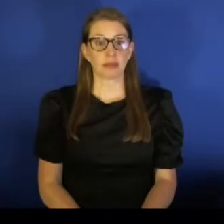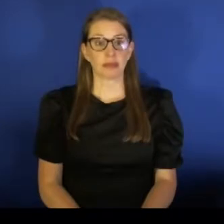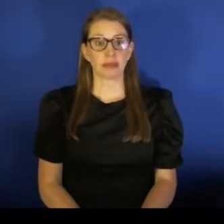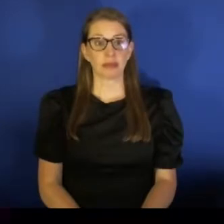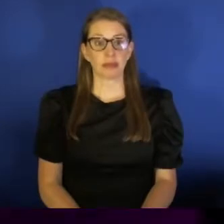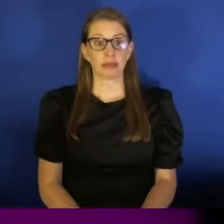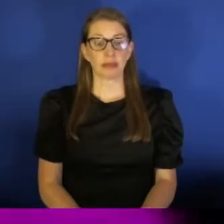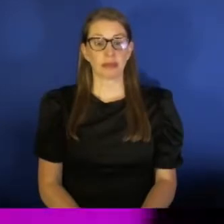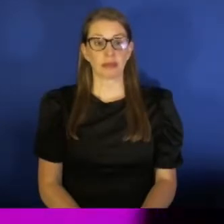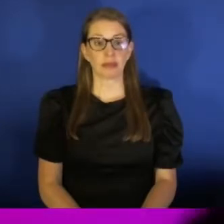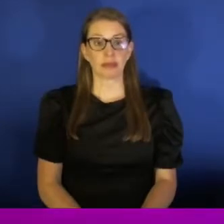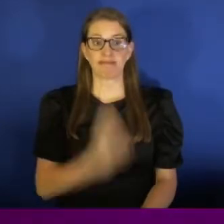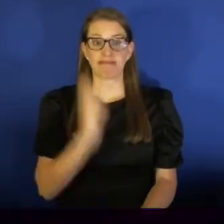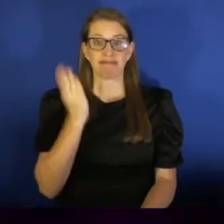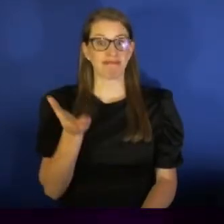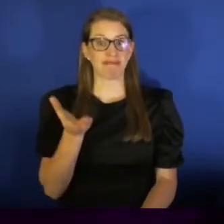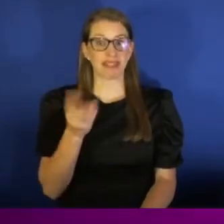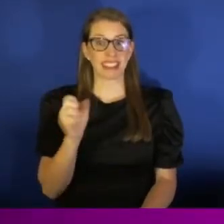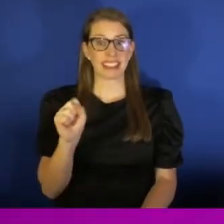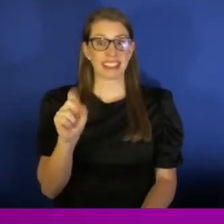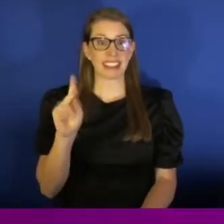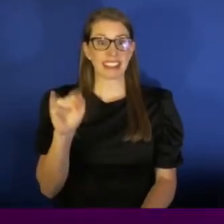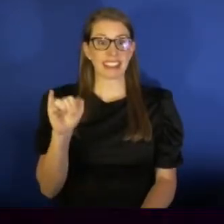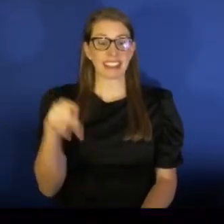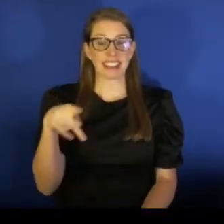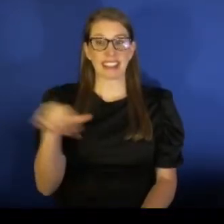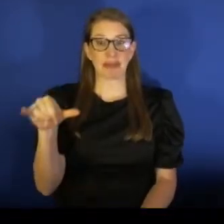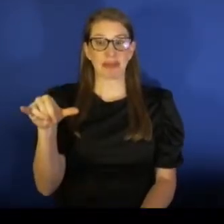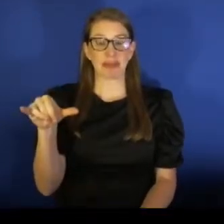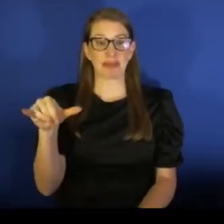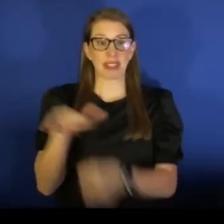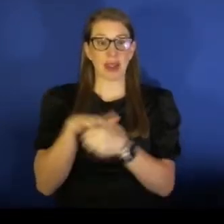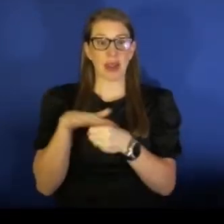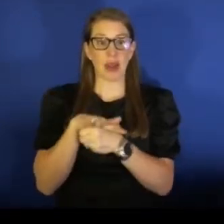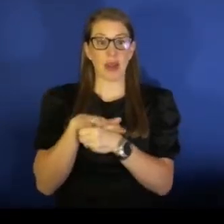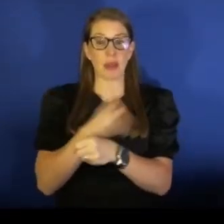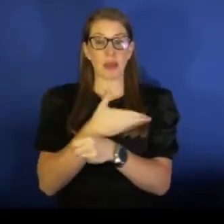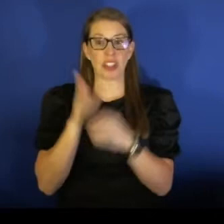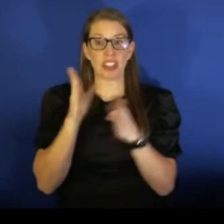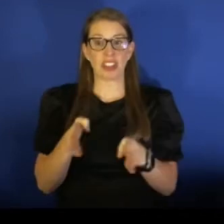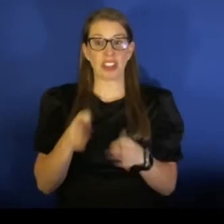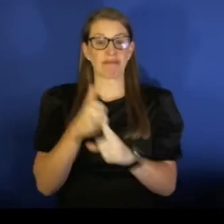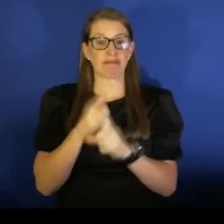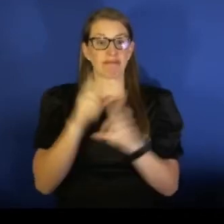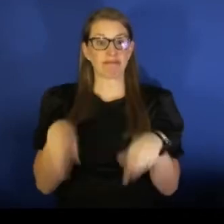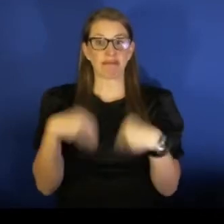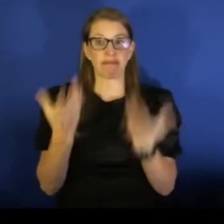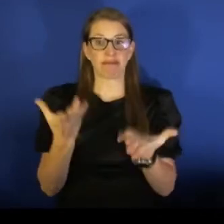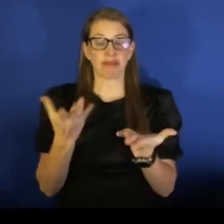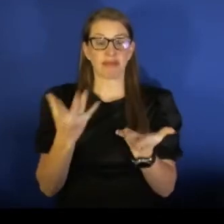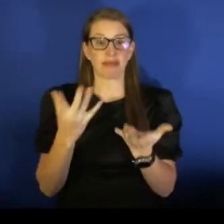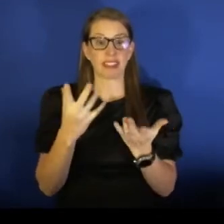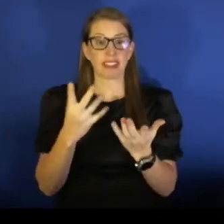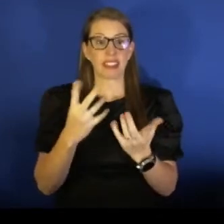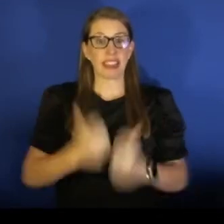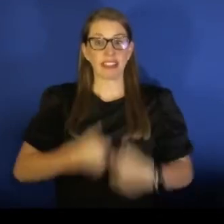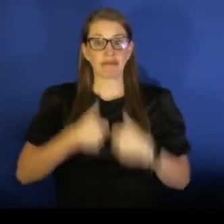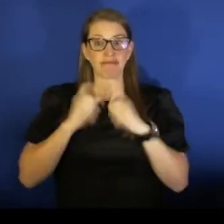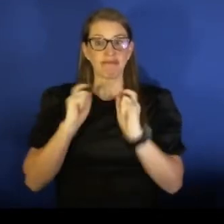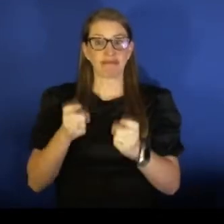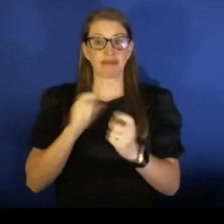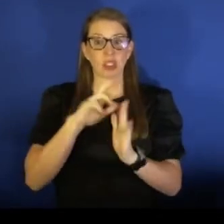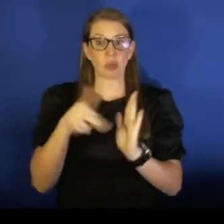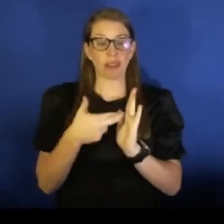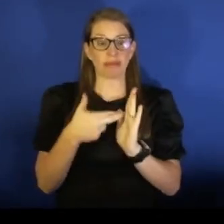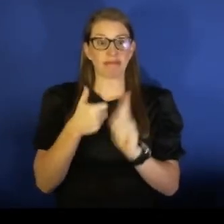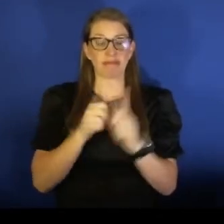there he is, that's Skippy. This local musician is giving the gift of life. The role he played in creating a